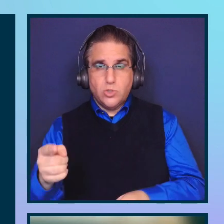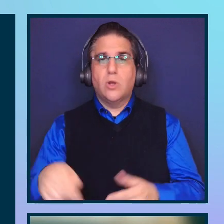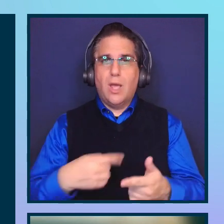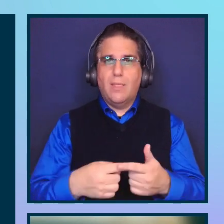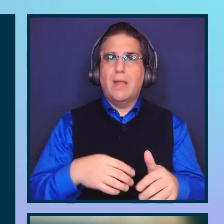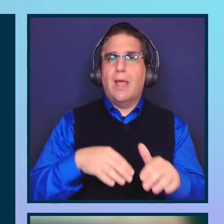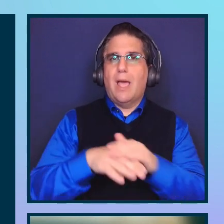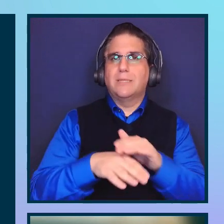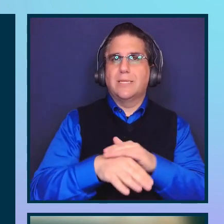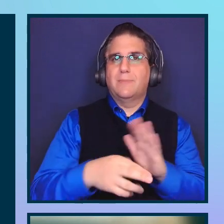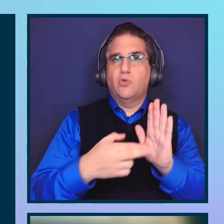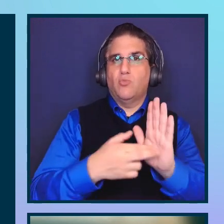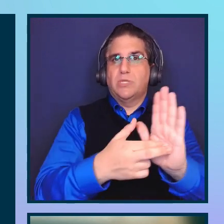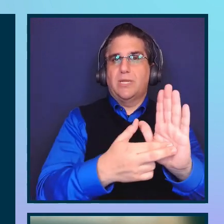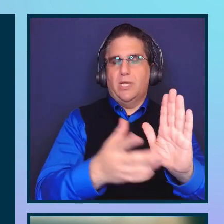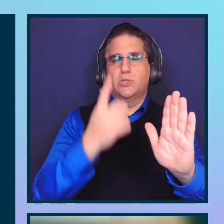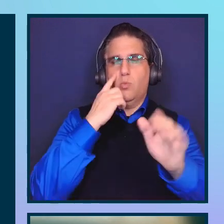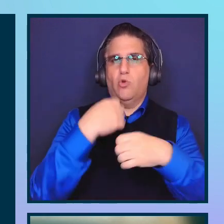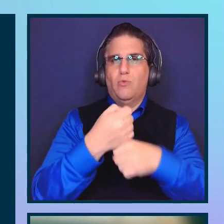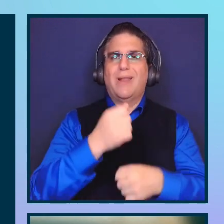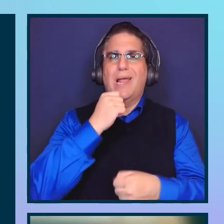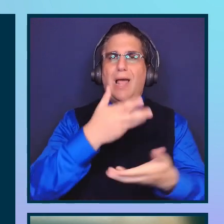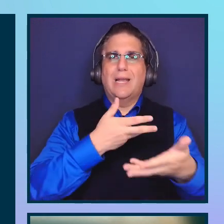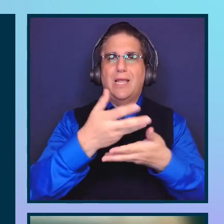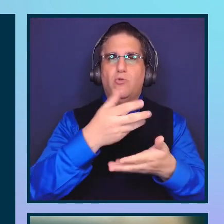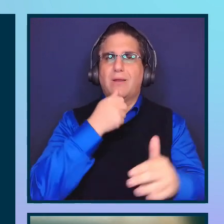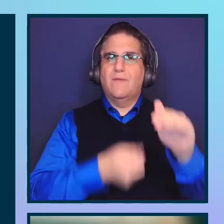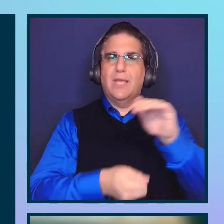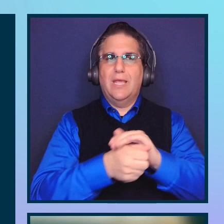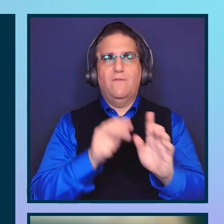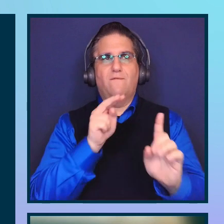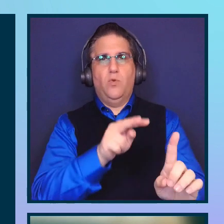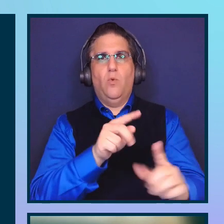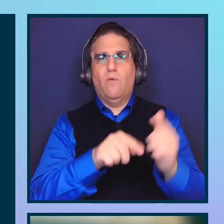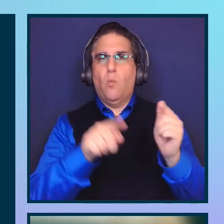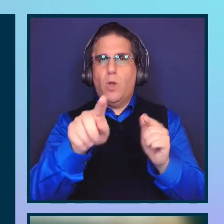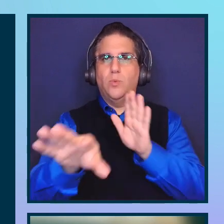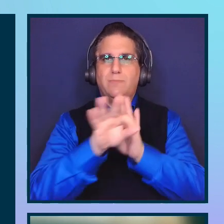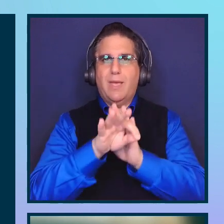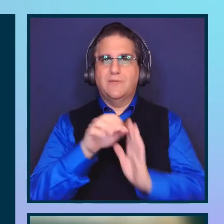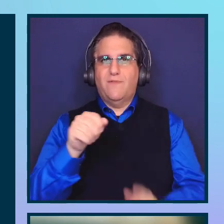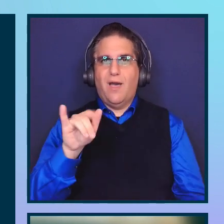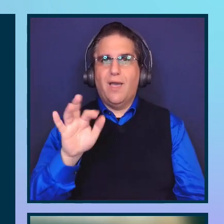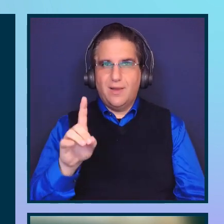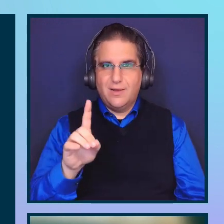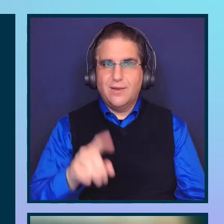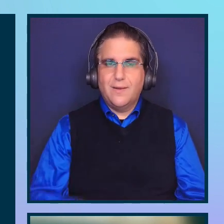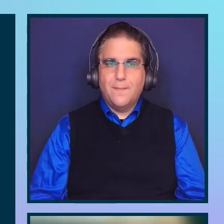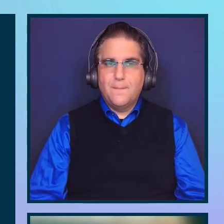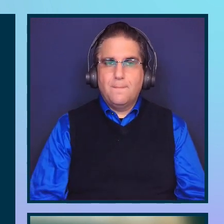will create a non-interactive hidden view of what you have specified. And